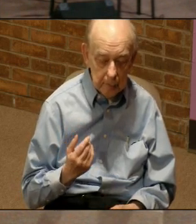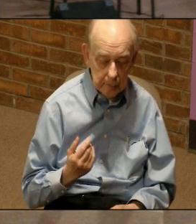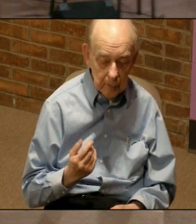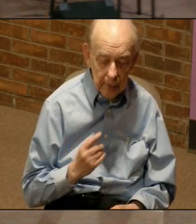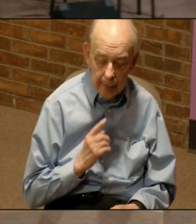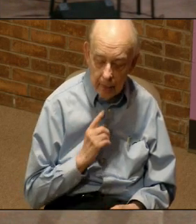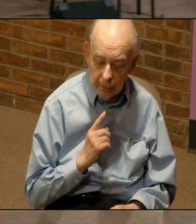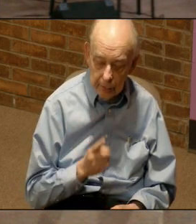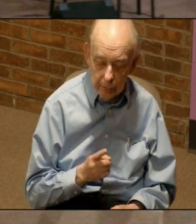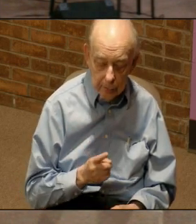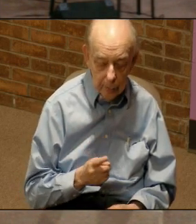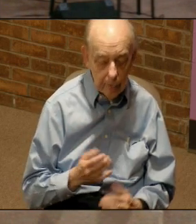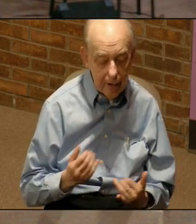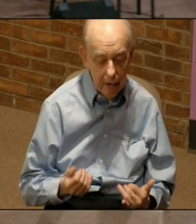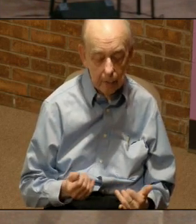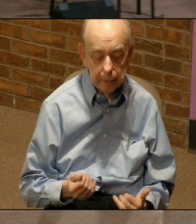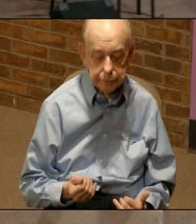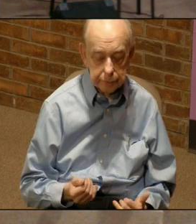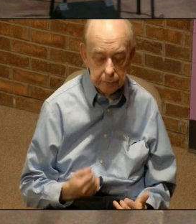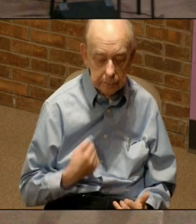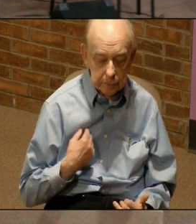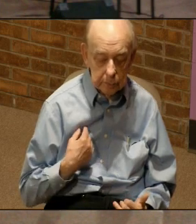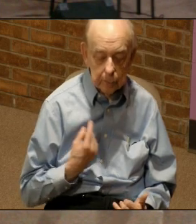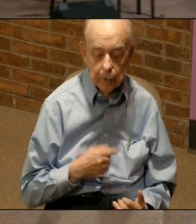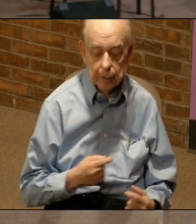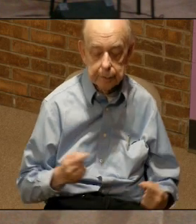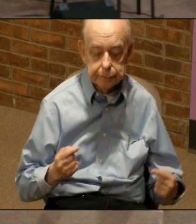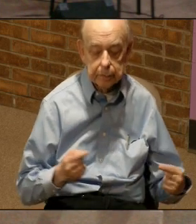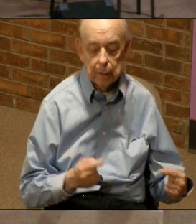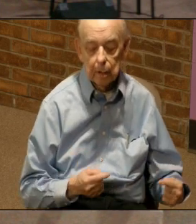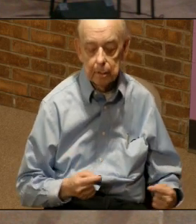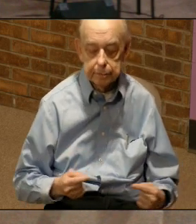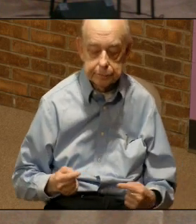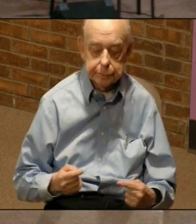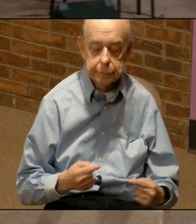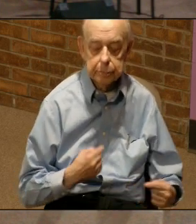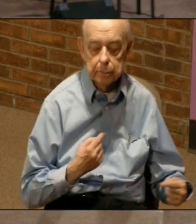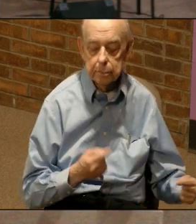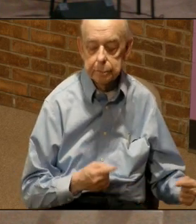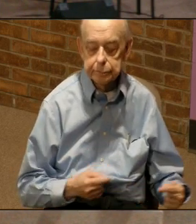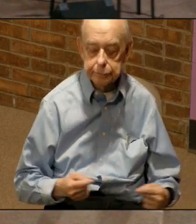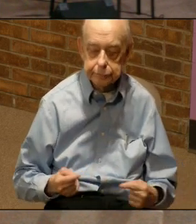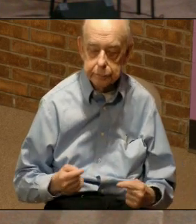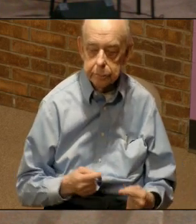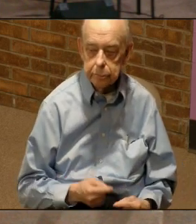is true for the church today. We're struggling. We're struggling.